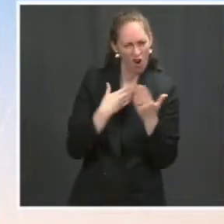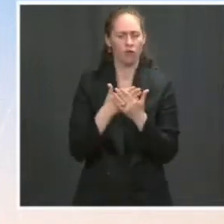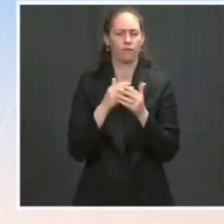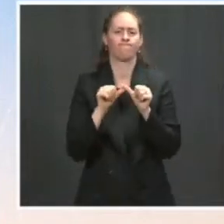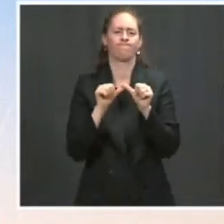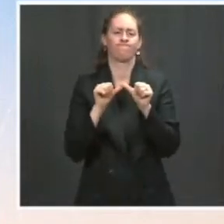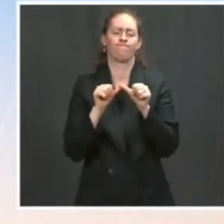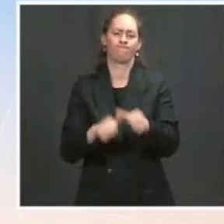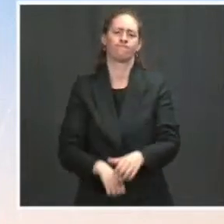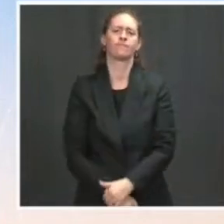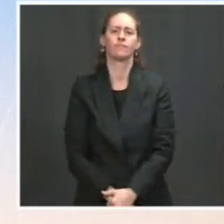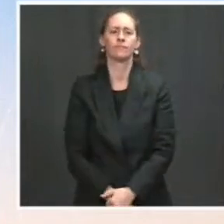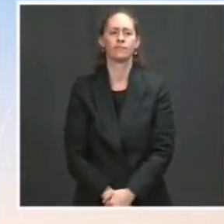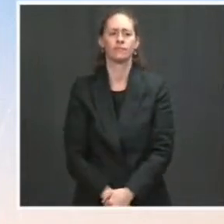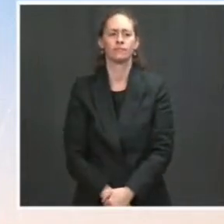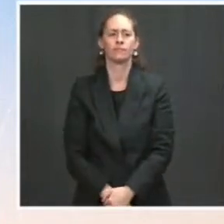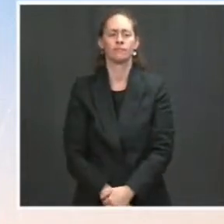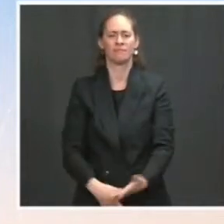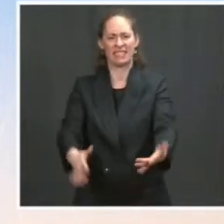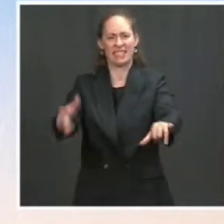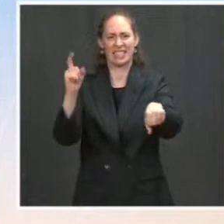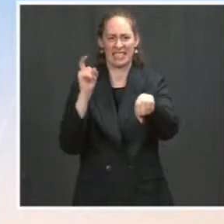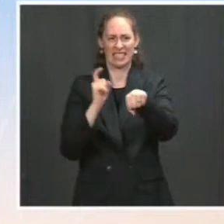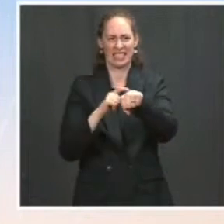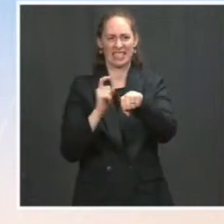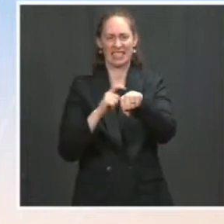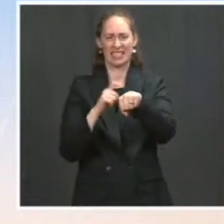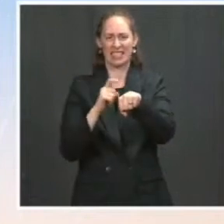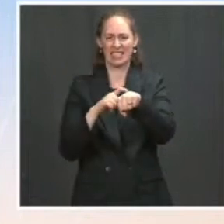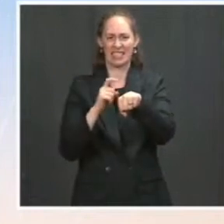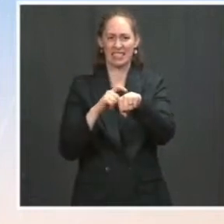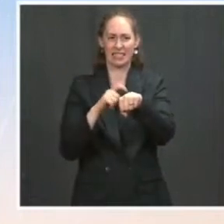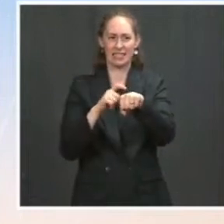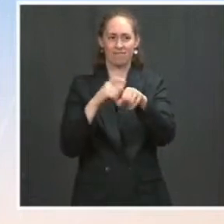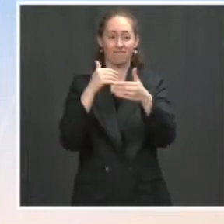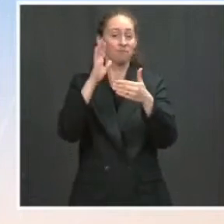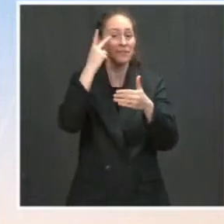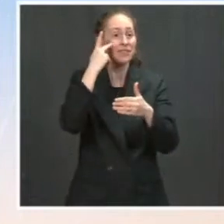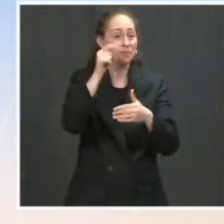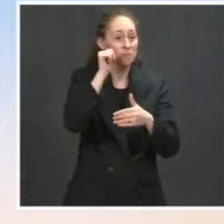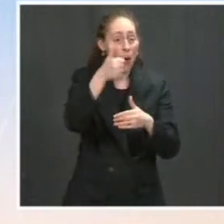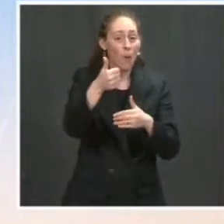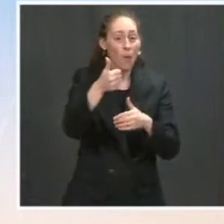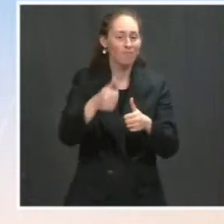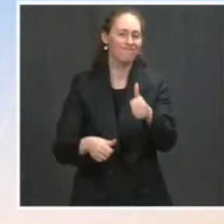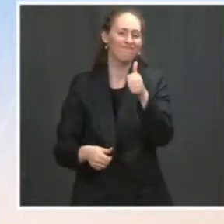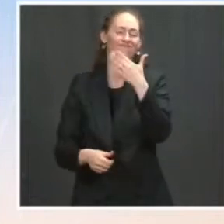even late for that. So I'm going to wrap this up, but we'll see you again tomorrow. Thanks, everyone. Thanks.